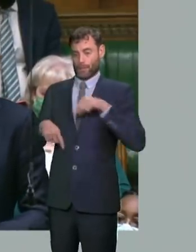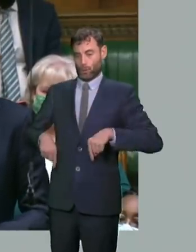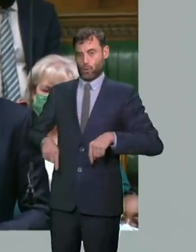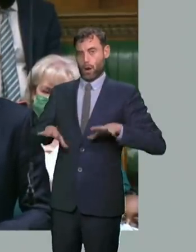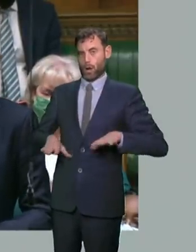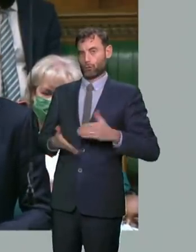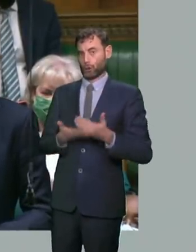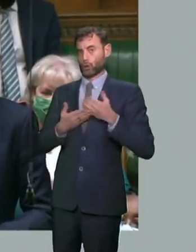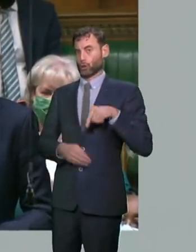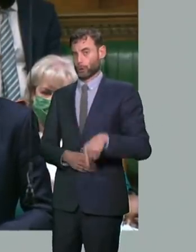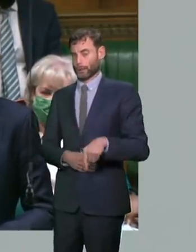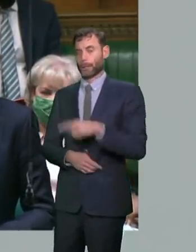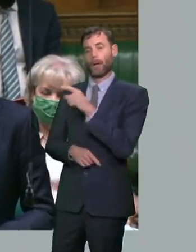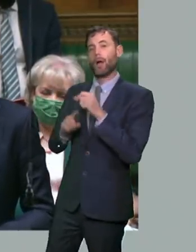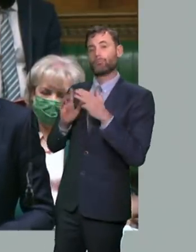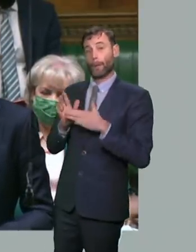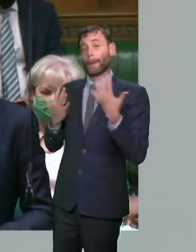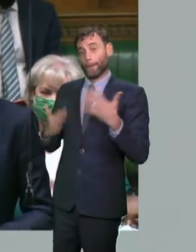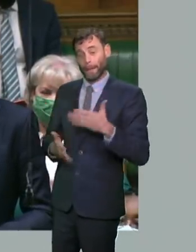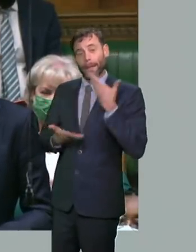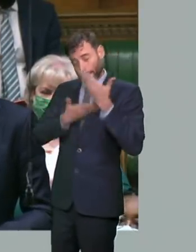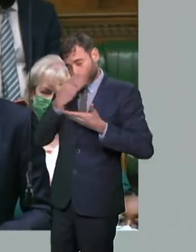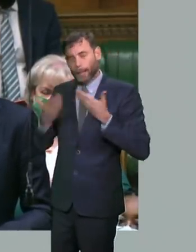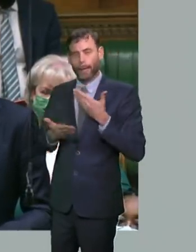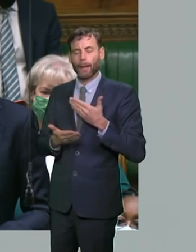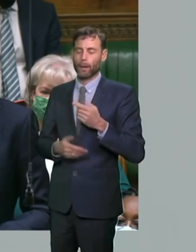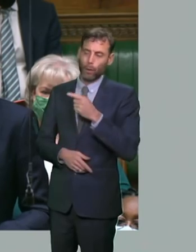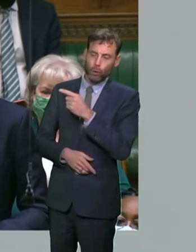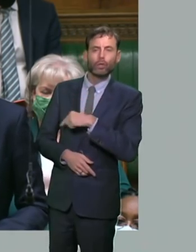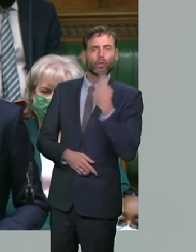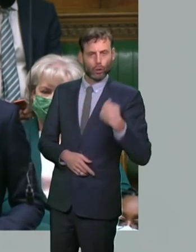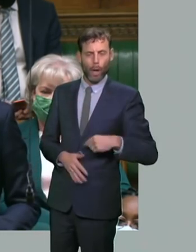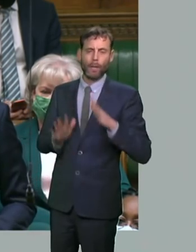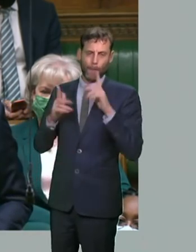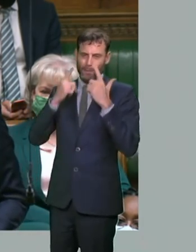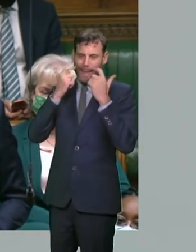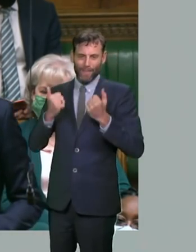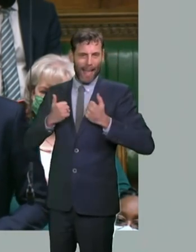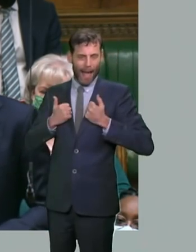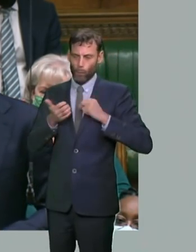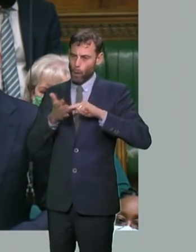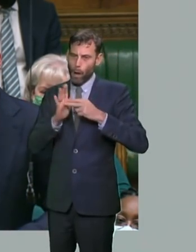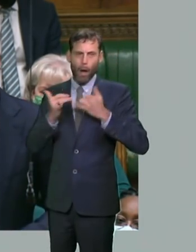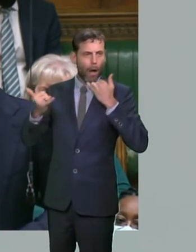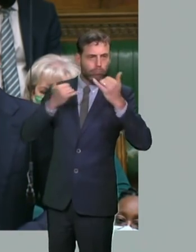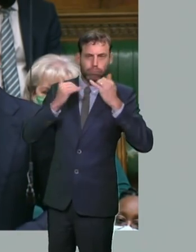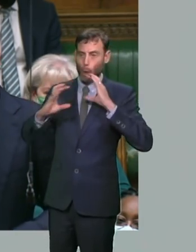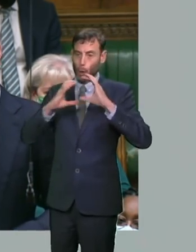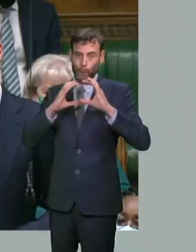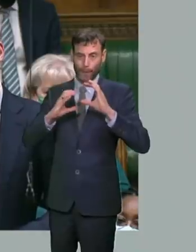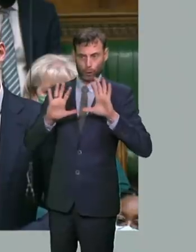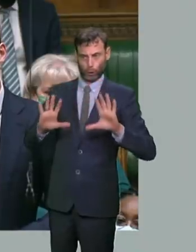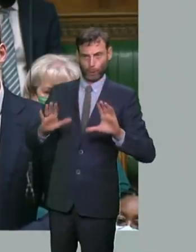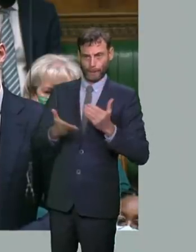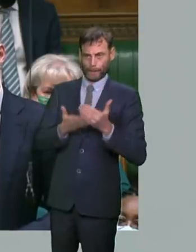has made clear that when it comes to China, we must remain vigilant about our critical national infrastructure. Can he therefore confirm today, unequivocally,